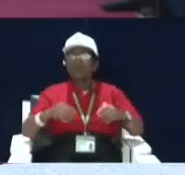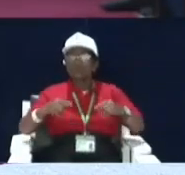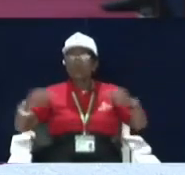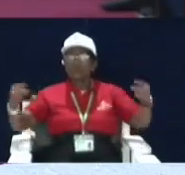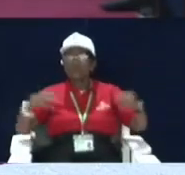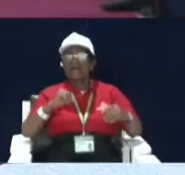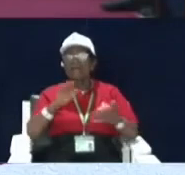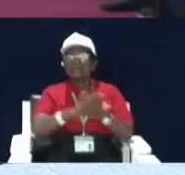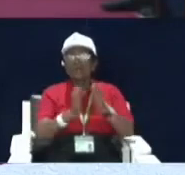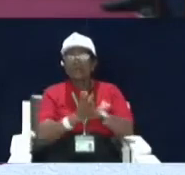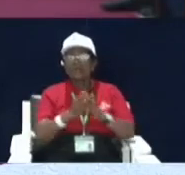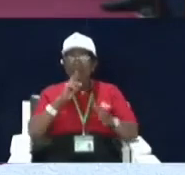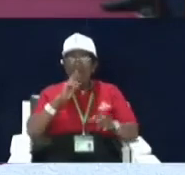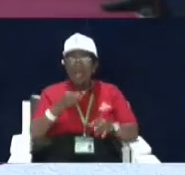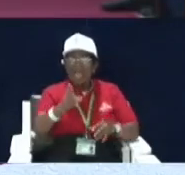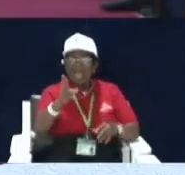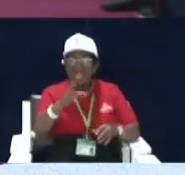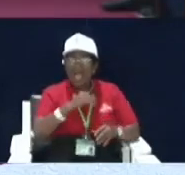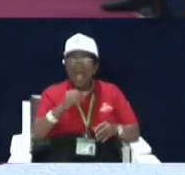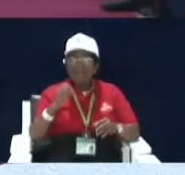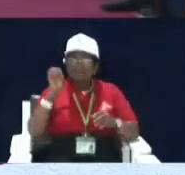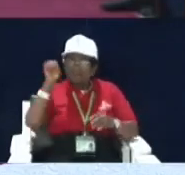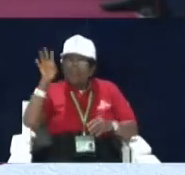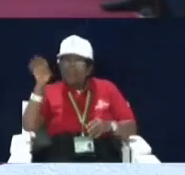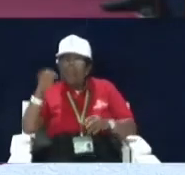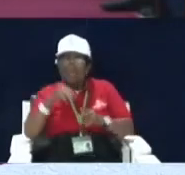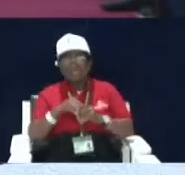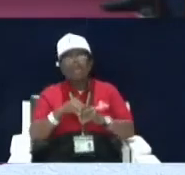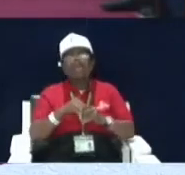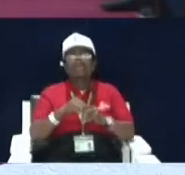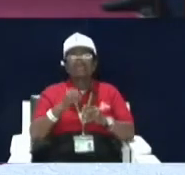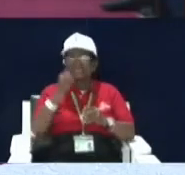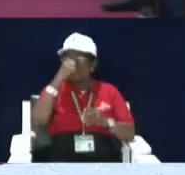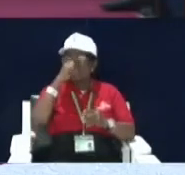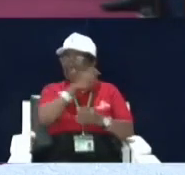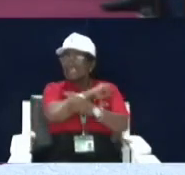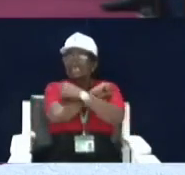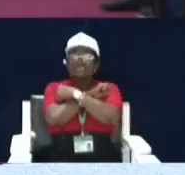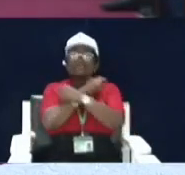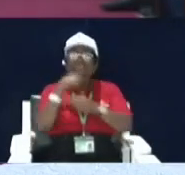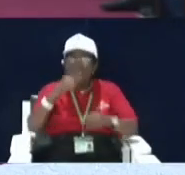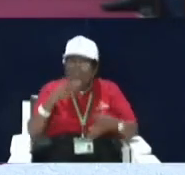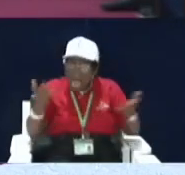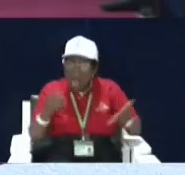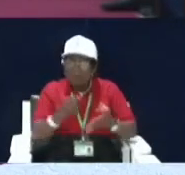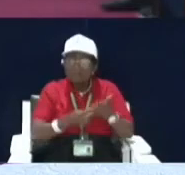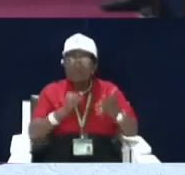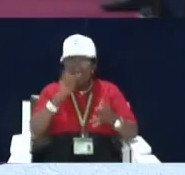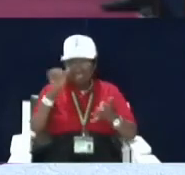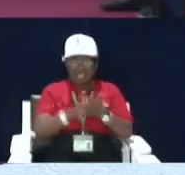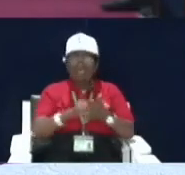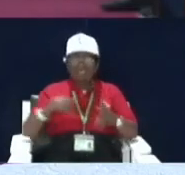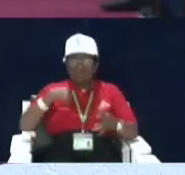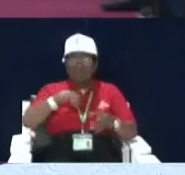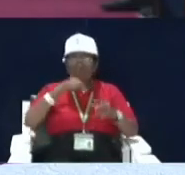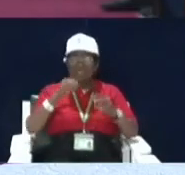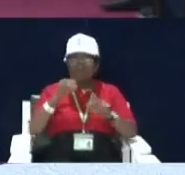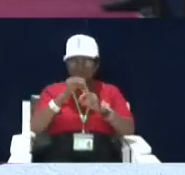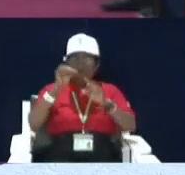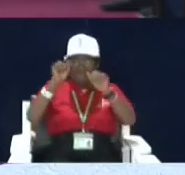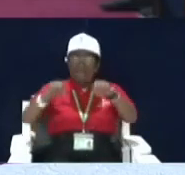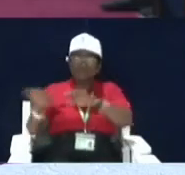the magicians of Egypt said, "What was that? We too can do that." They threw down their own